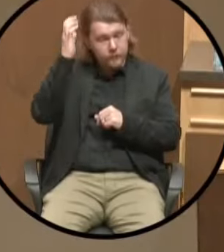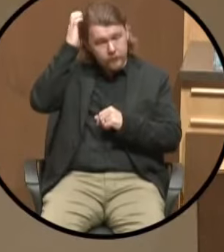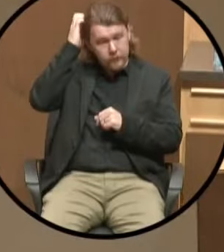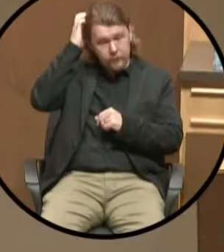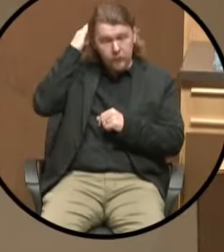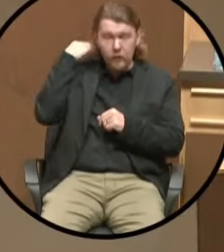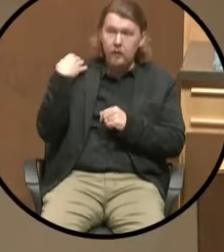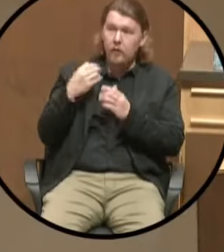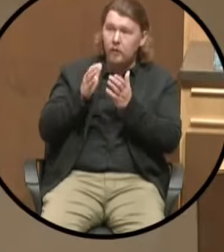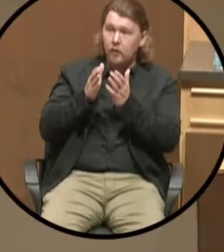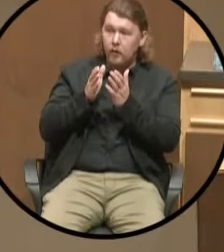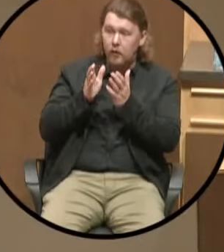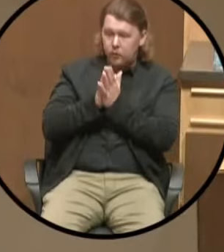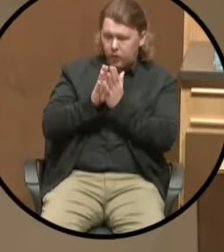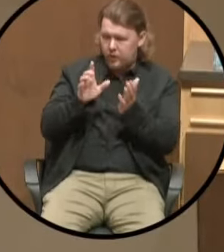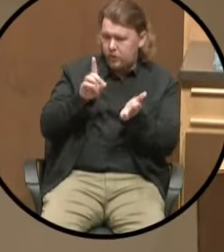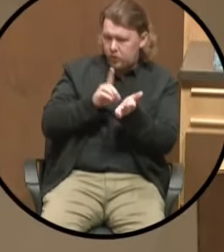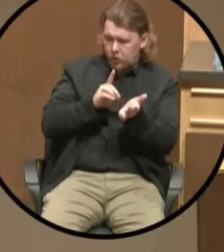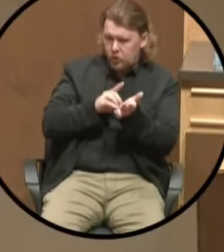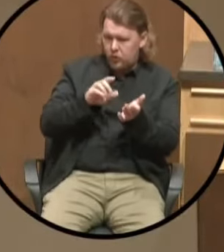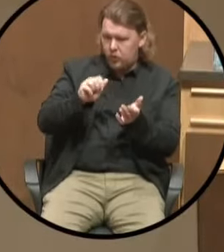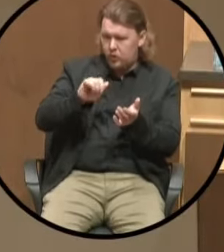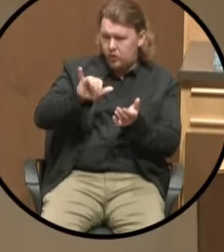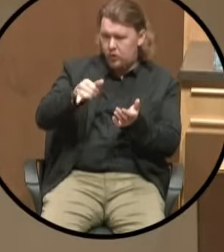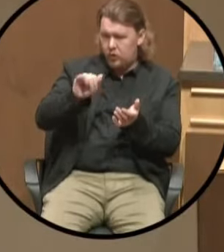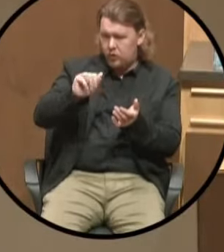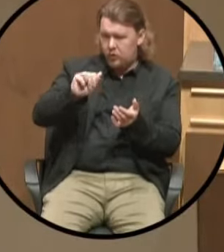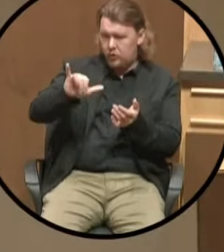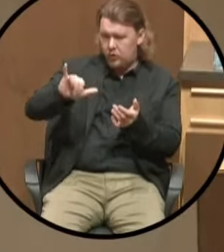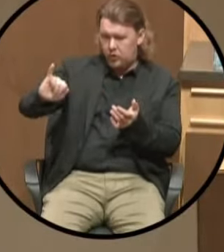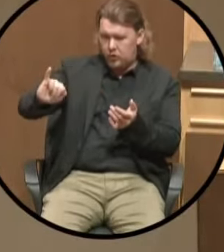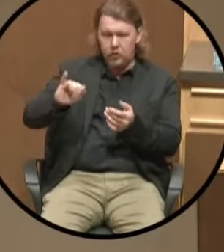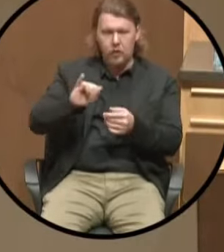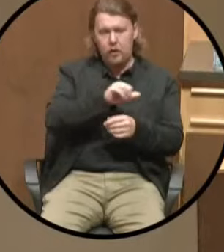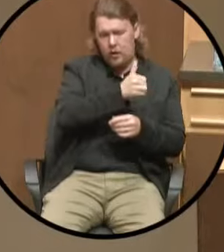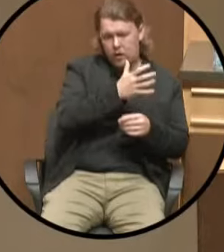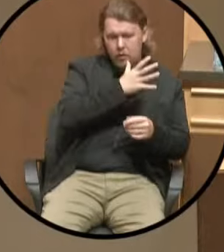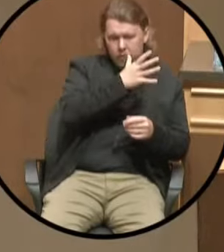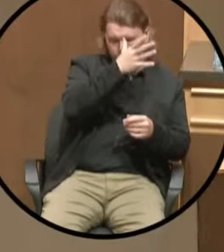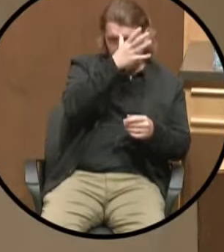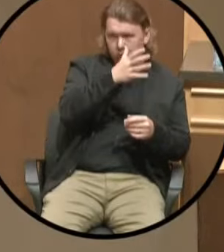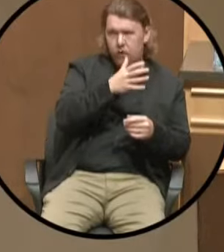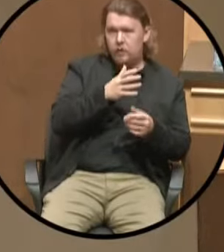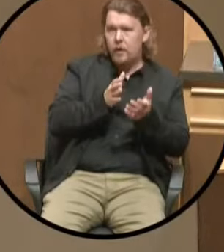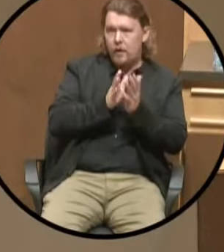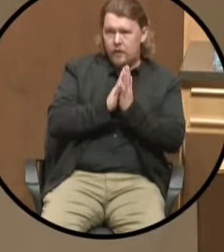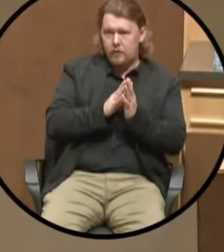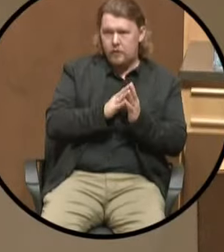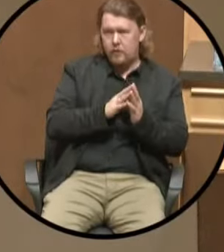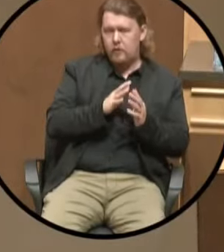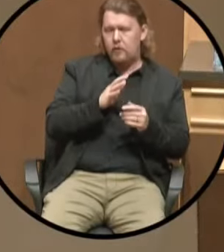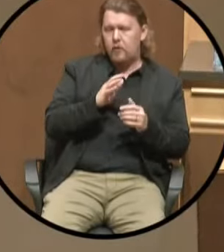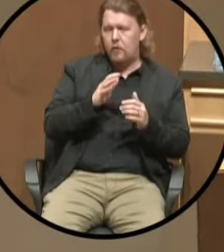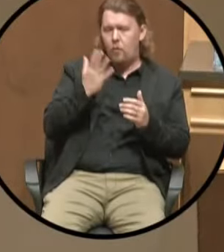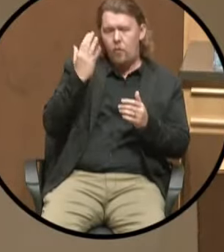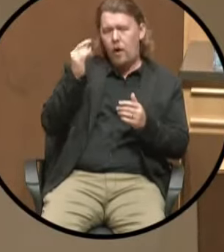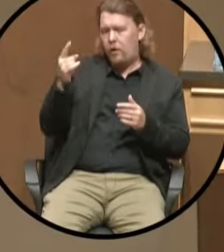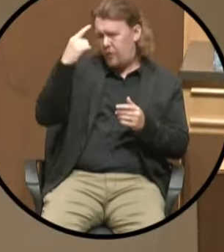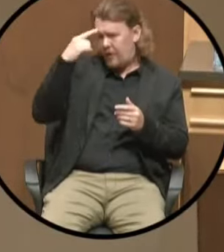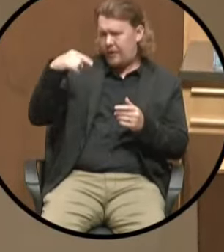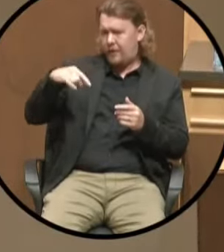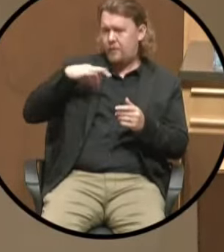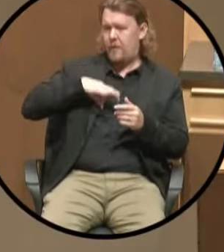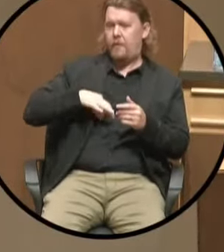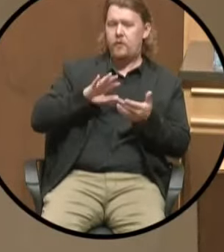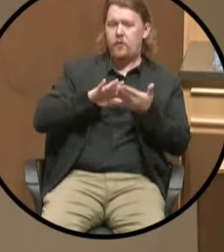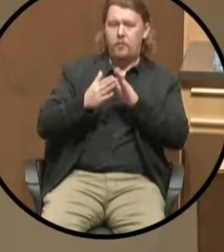Dr. Ajay, Karina, who's a parent at Chain of Lakes Middle School, said, why would you think this benefits the community when the vaccine